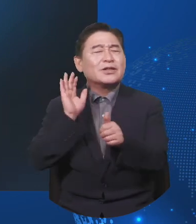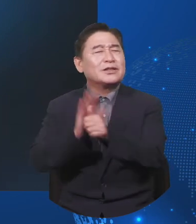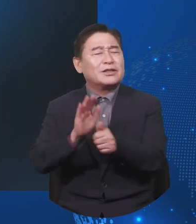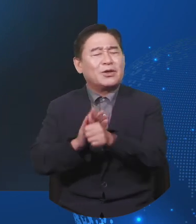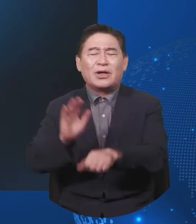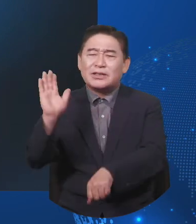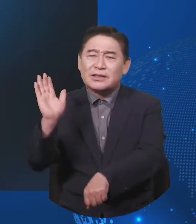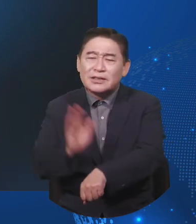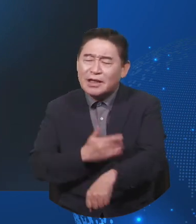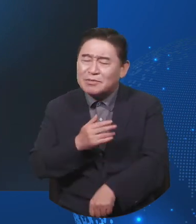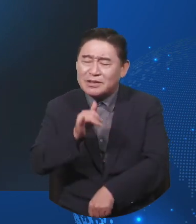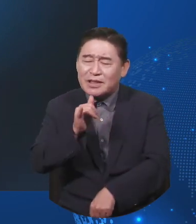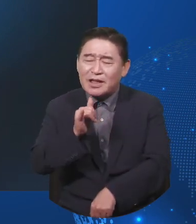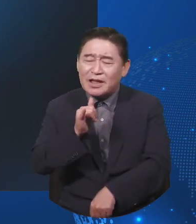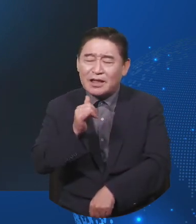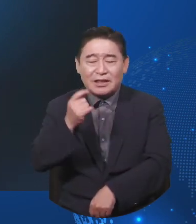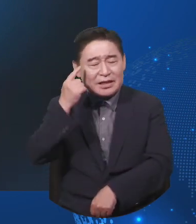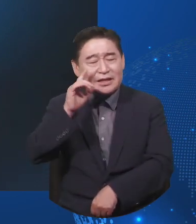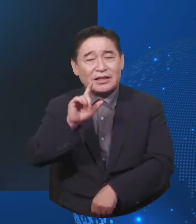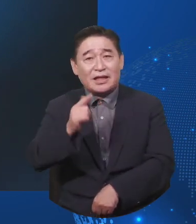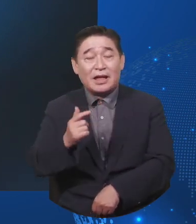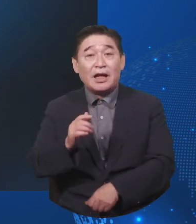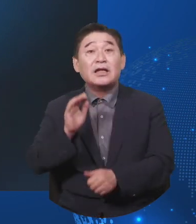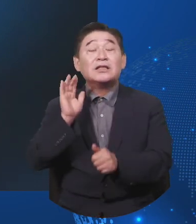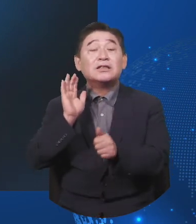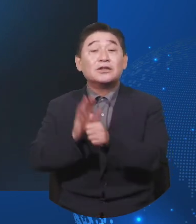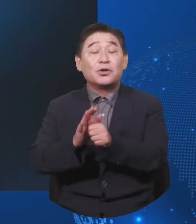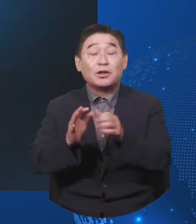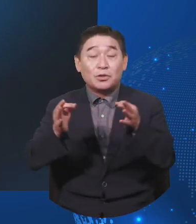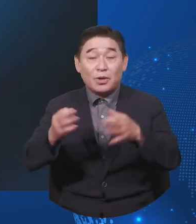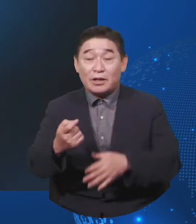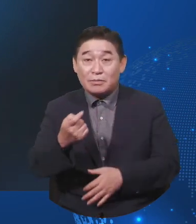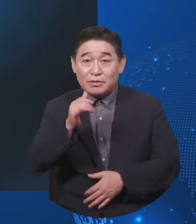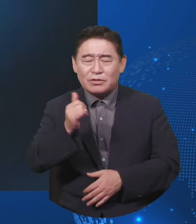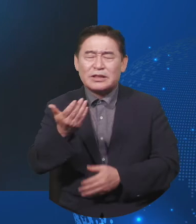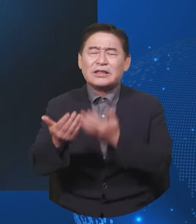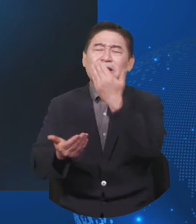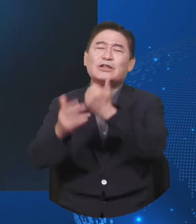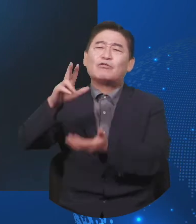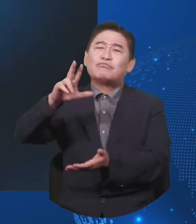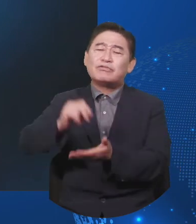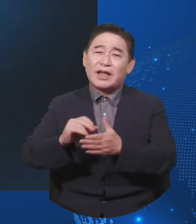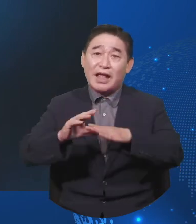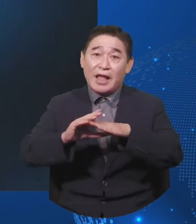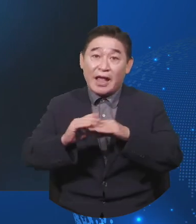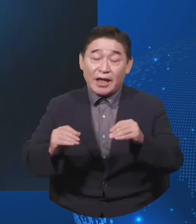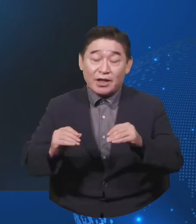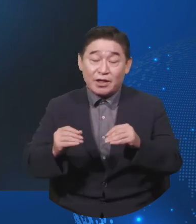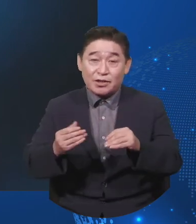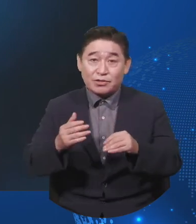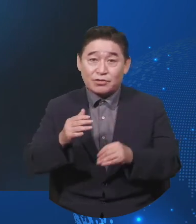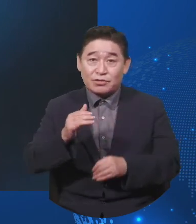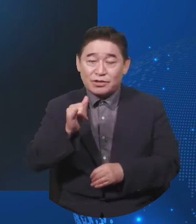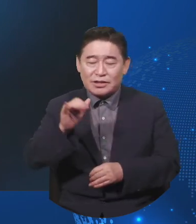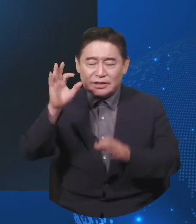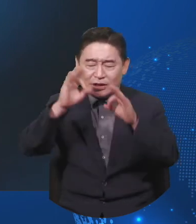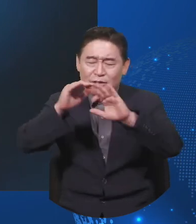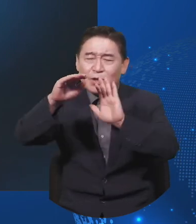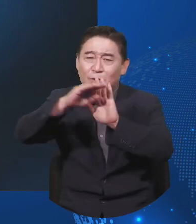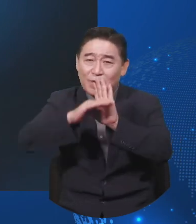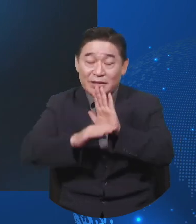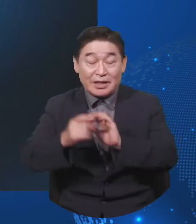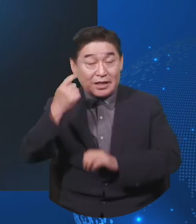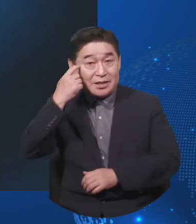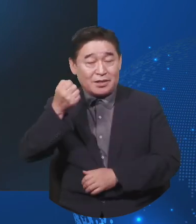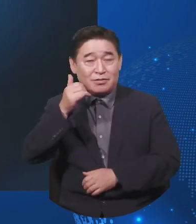tour can already resolve your problem, I don't think you need further actions. But I do think South-South cooperation